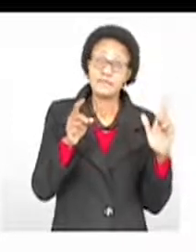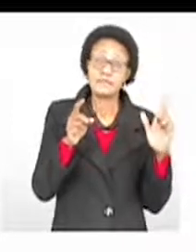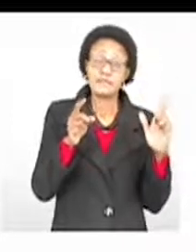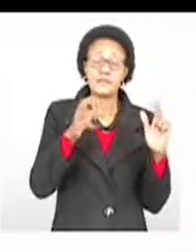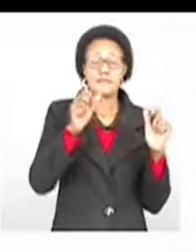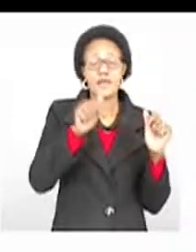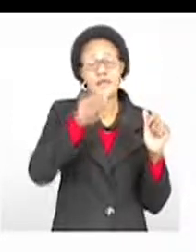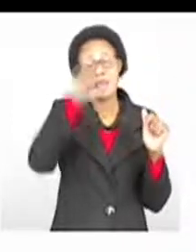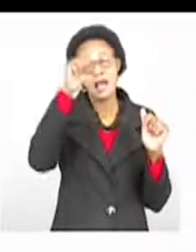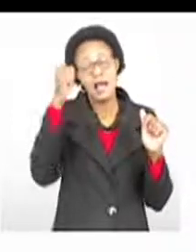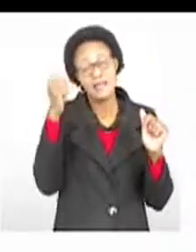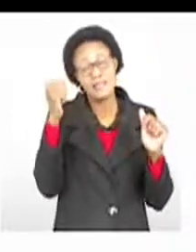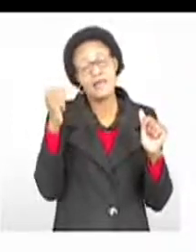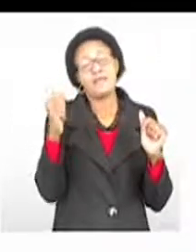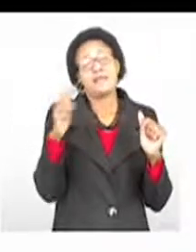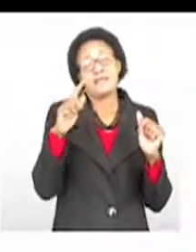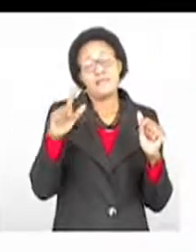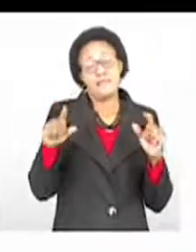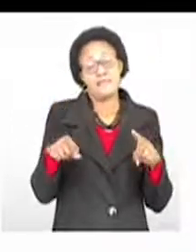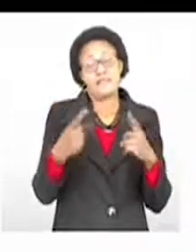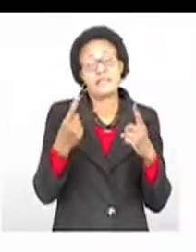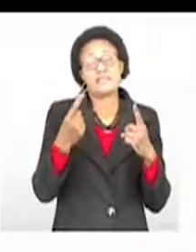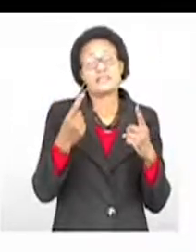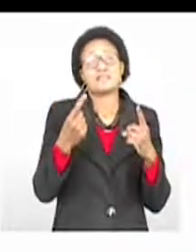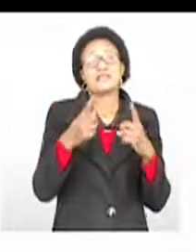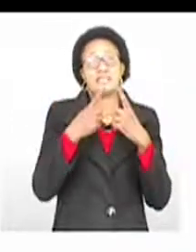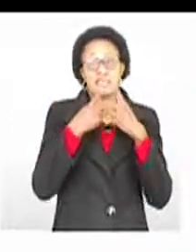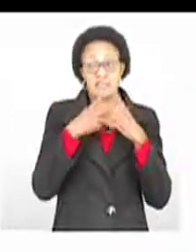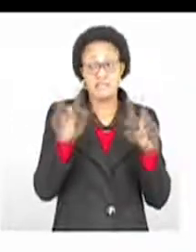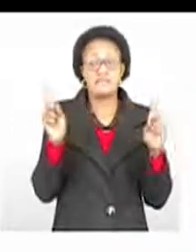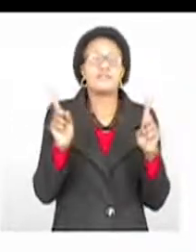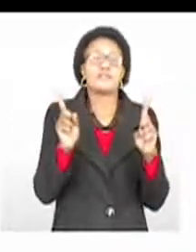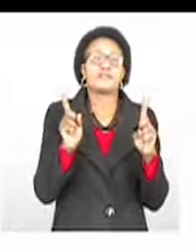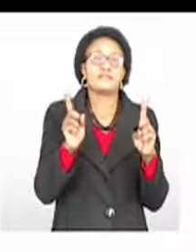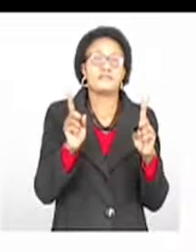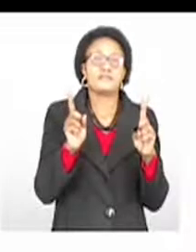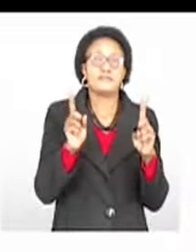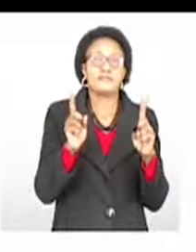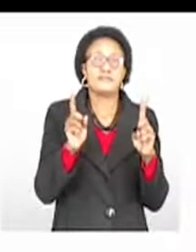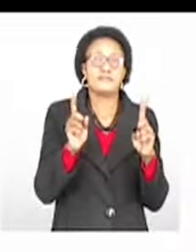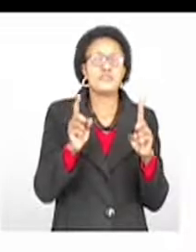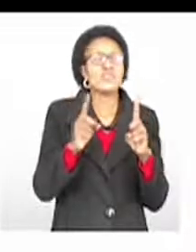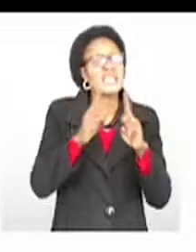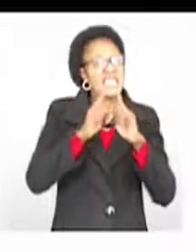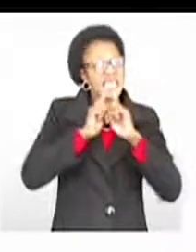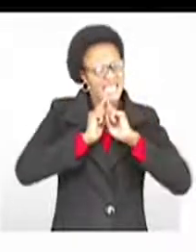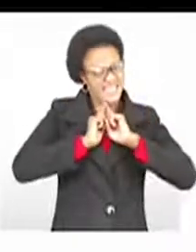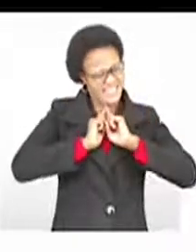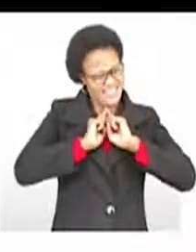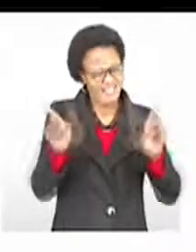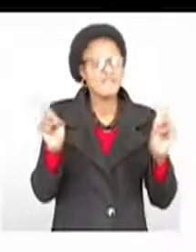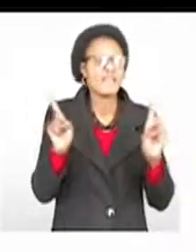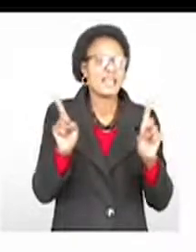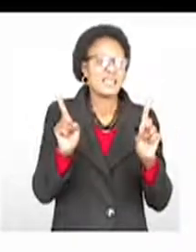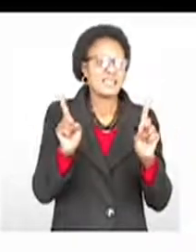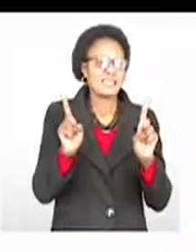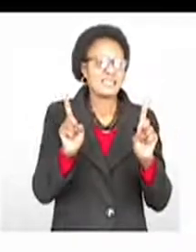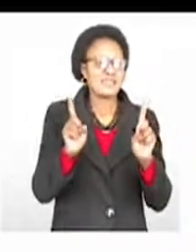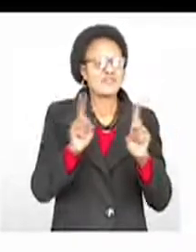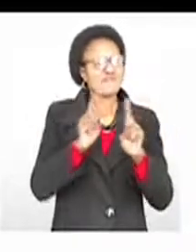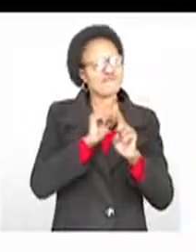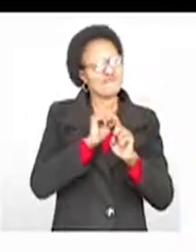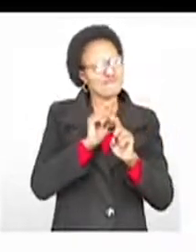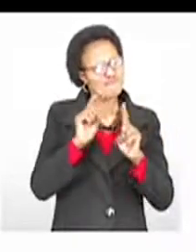side something that is opposite. Now, opposite means that it is completely different from something